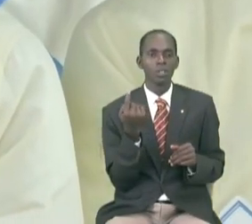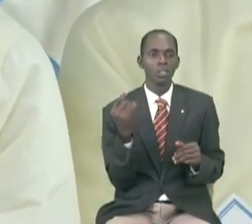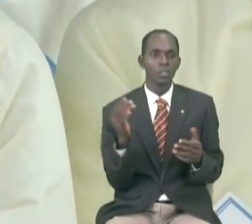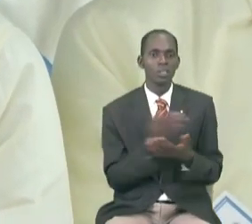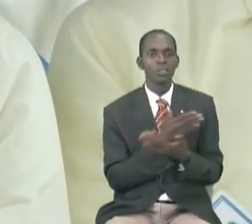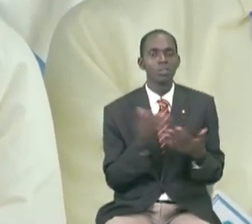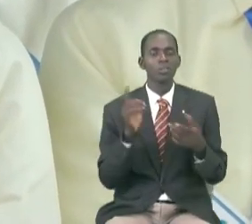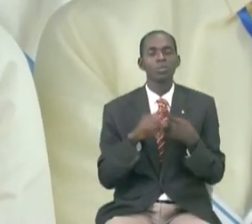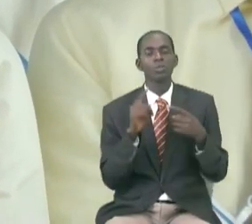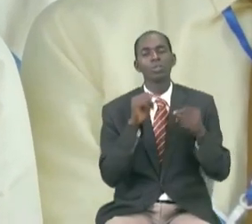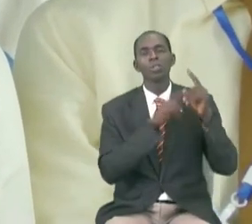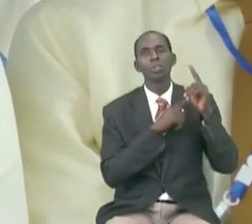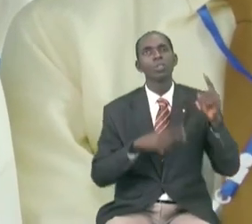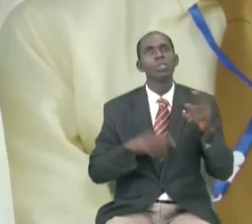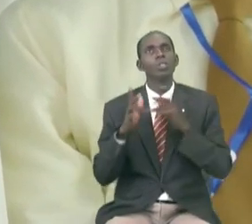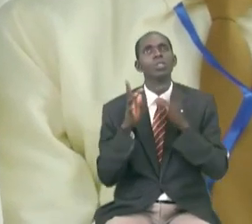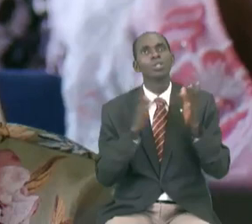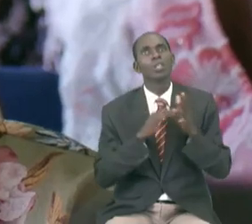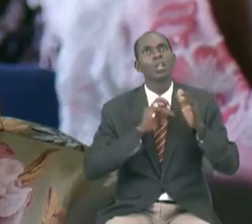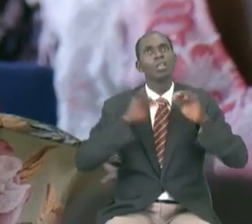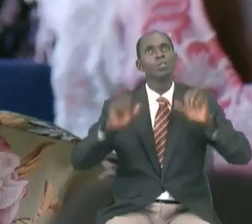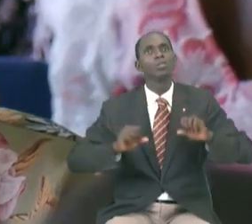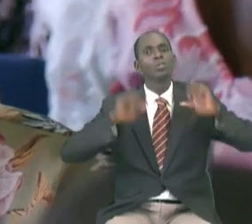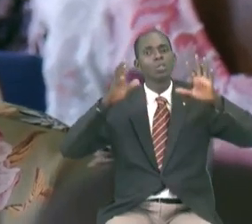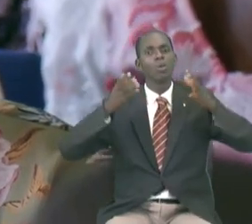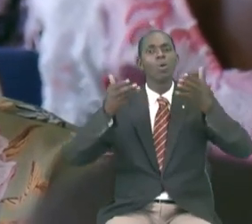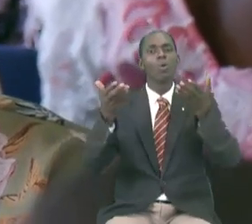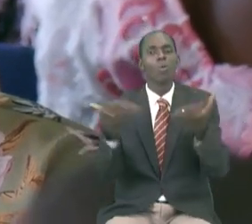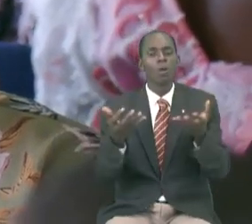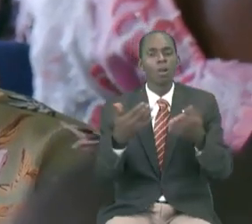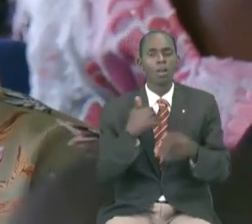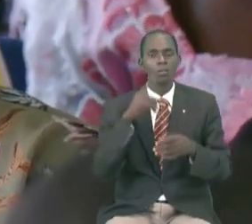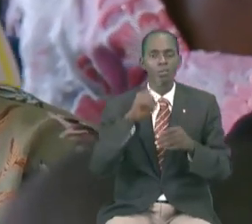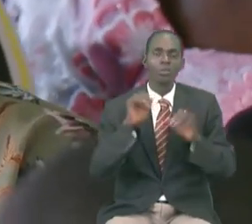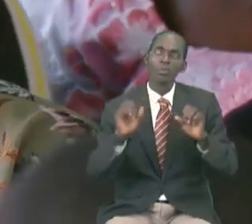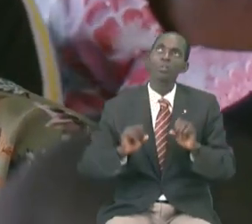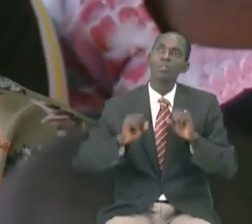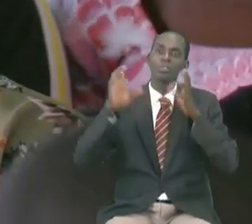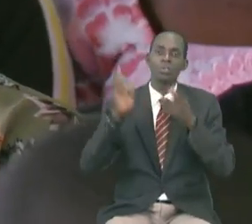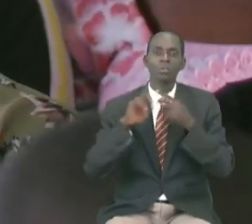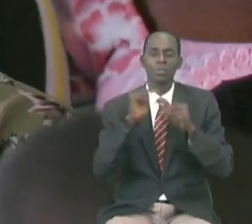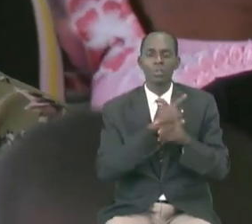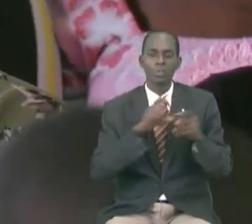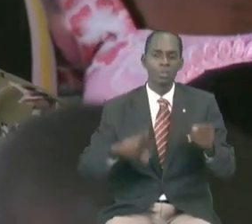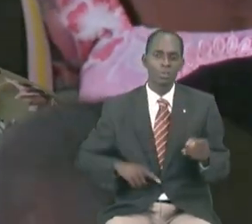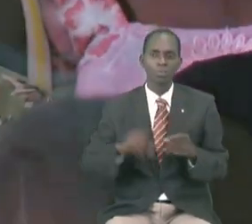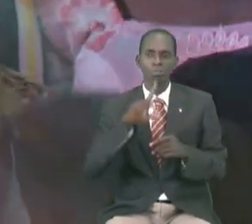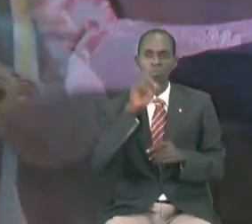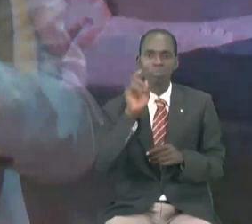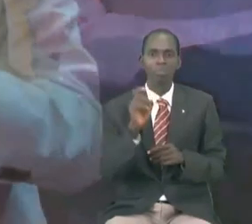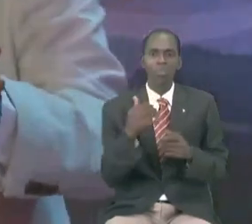consequence? Have you surrendered them? The things that have no value, have you surrendered them? Not to talk of things that are